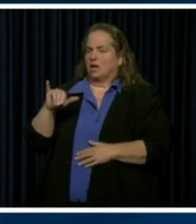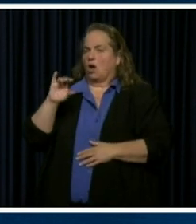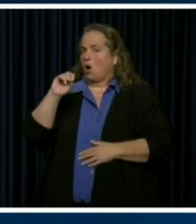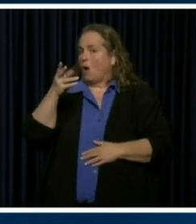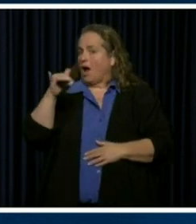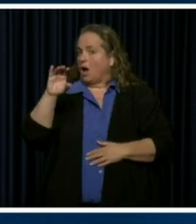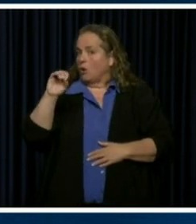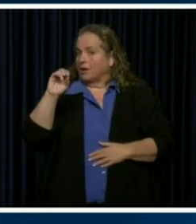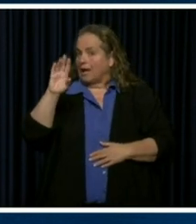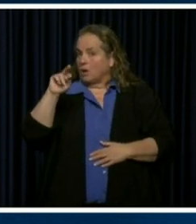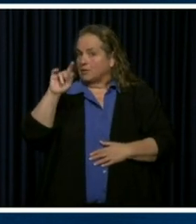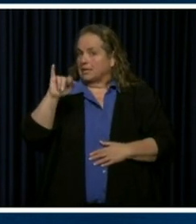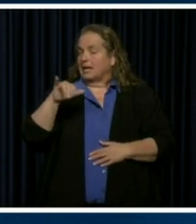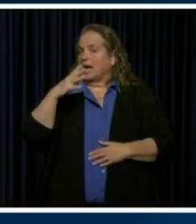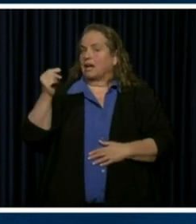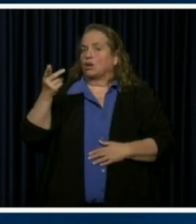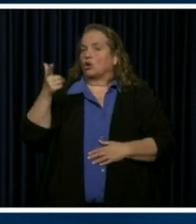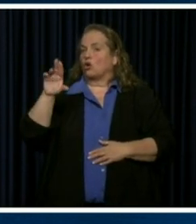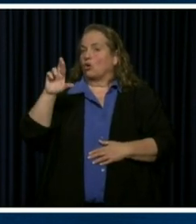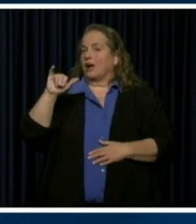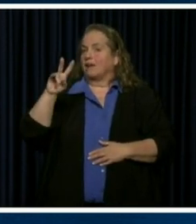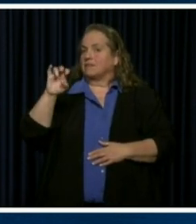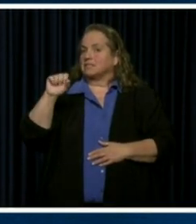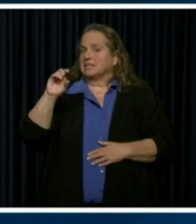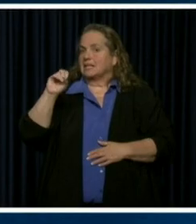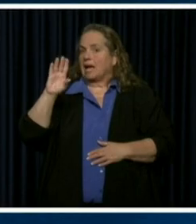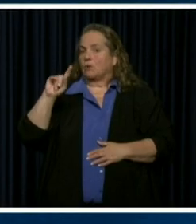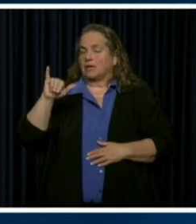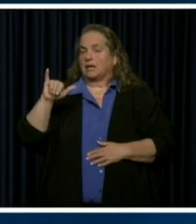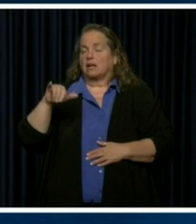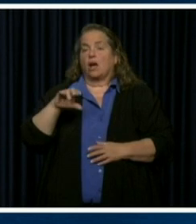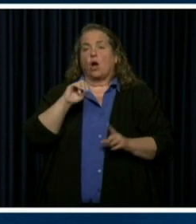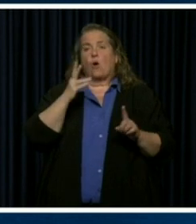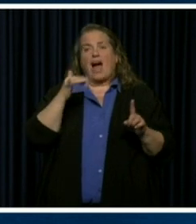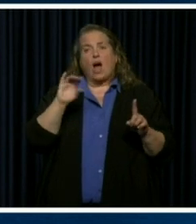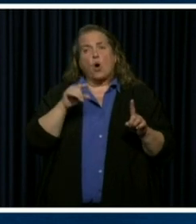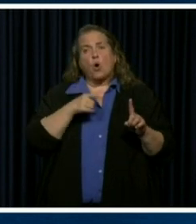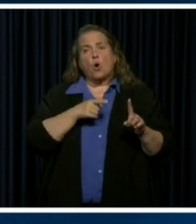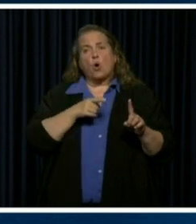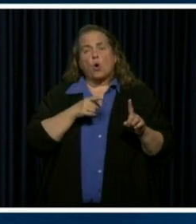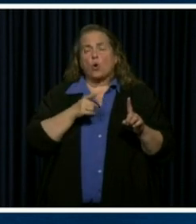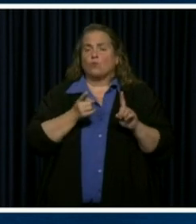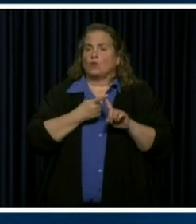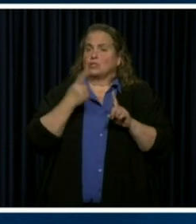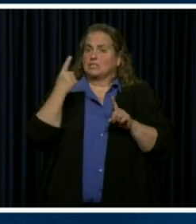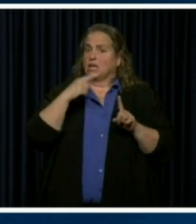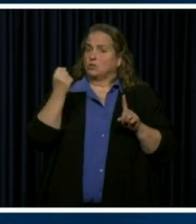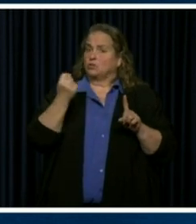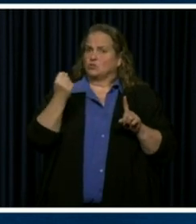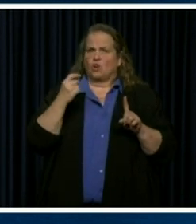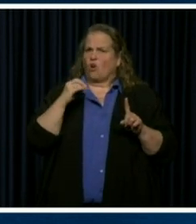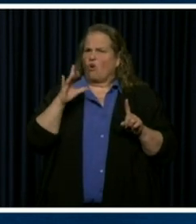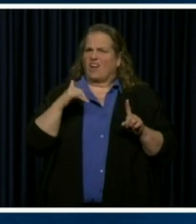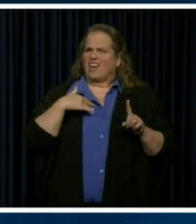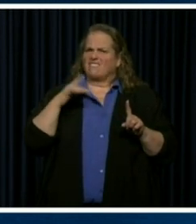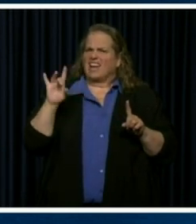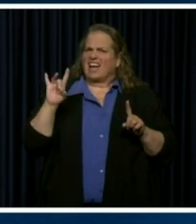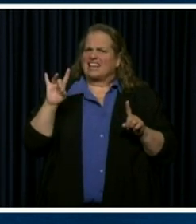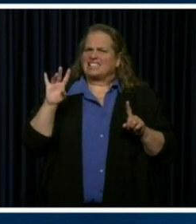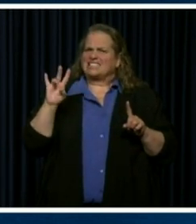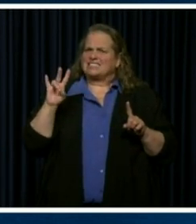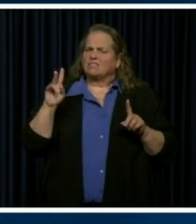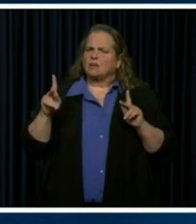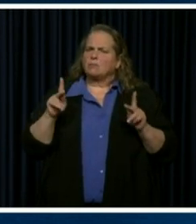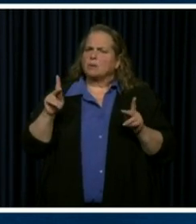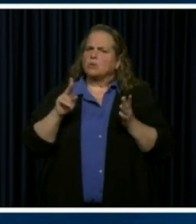Ohio County and in Graves County. So in Ohio County right now, our first day Tuesday, we only have 87 people signed